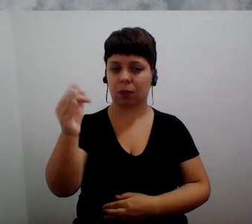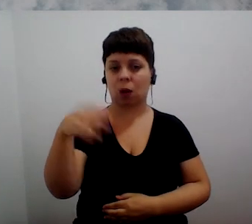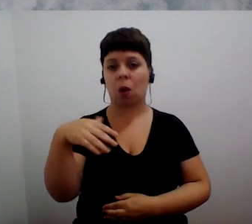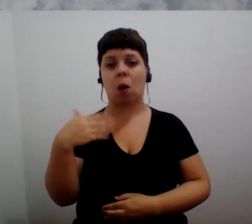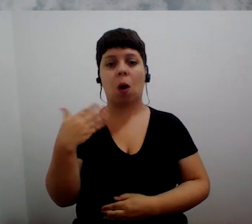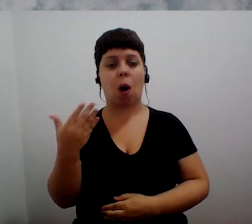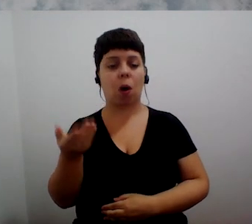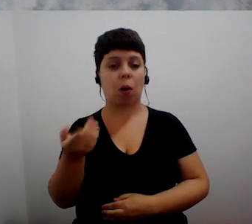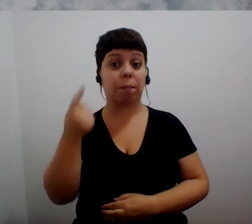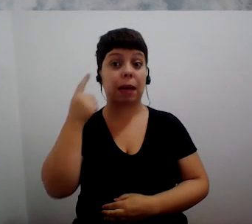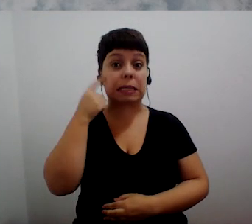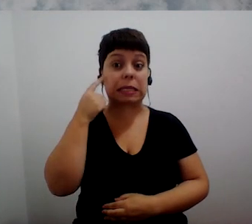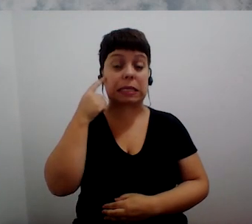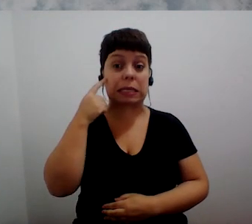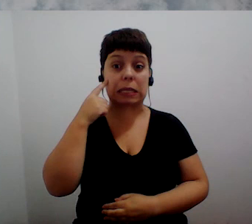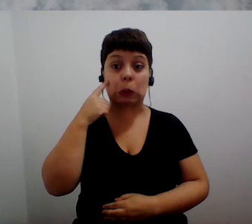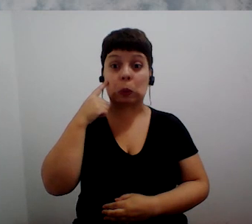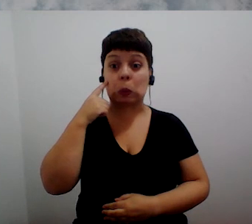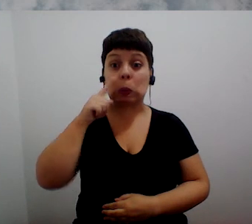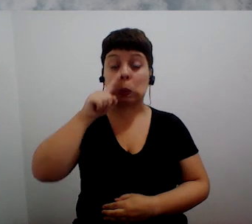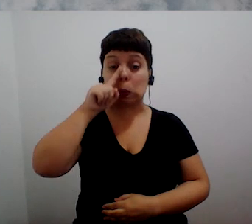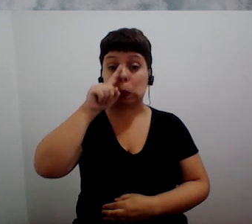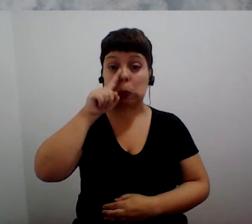litter, the marine environment